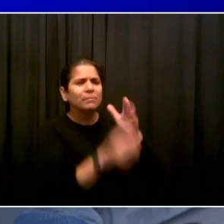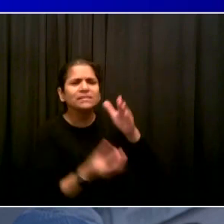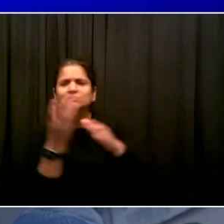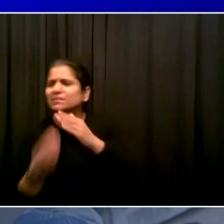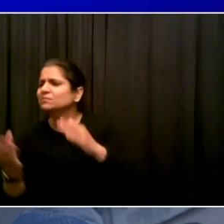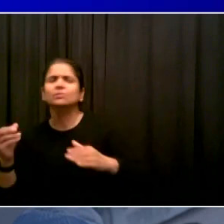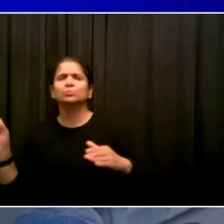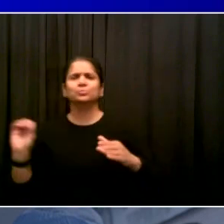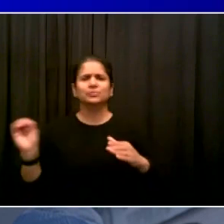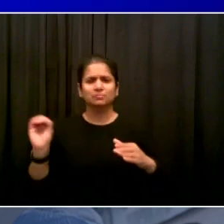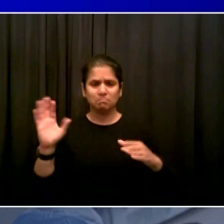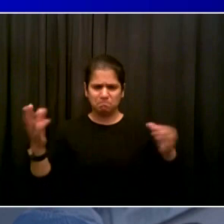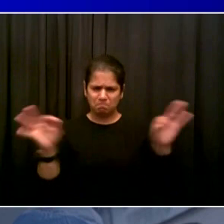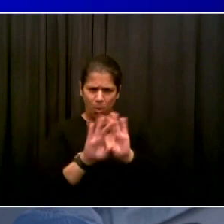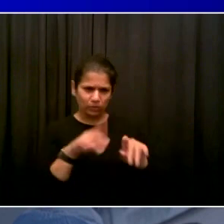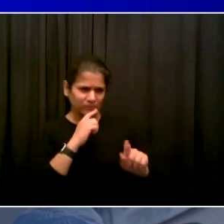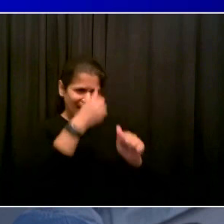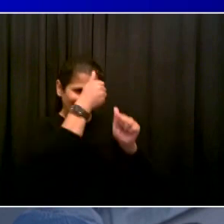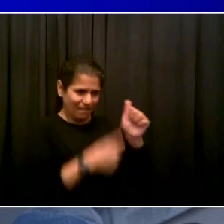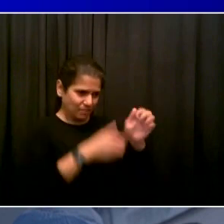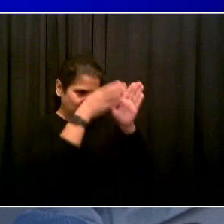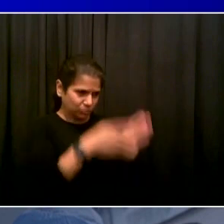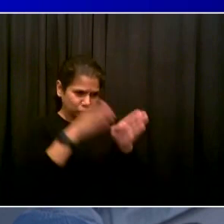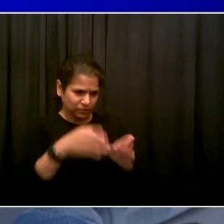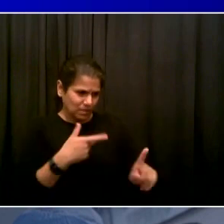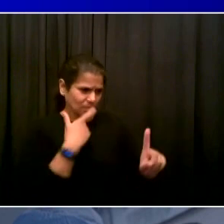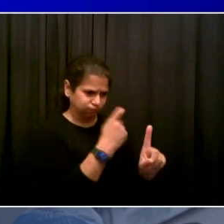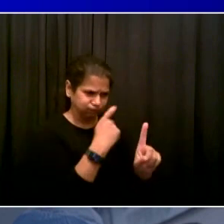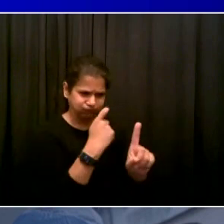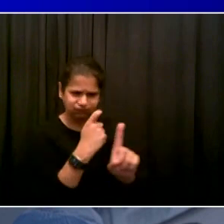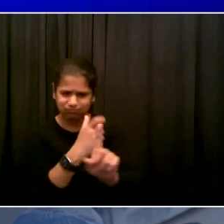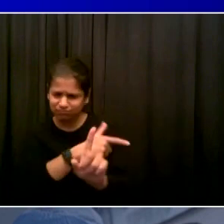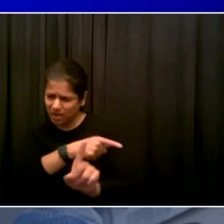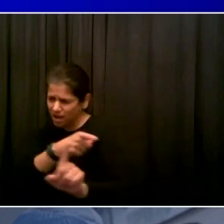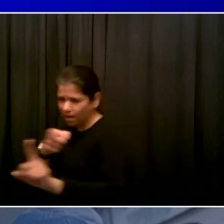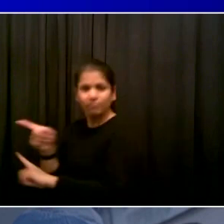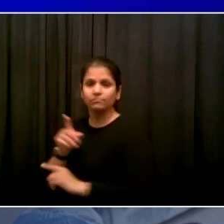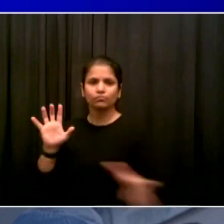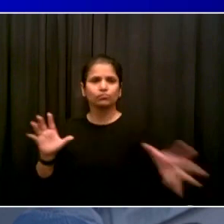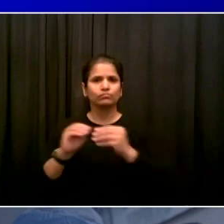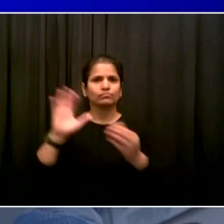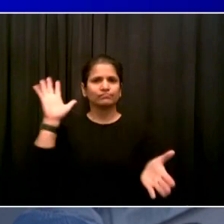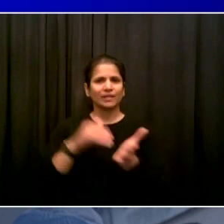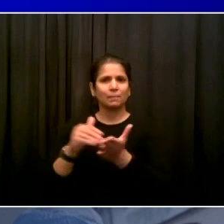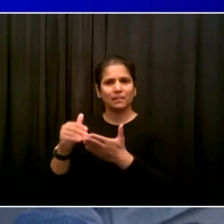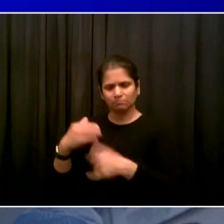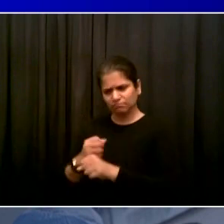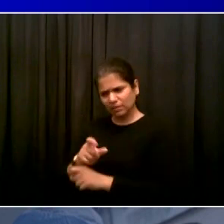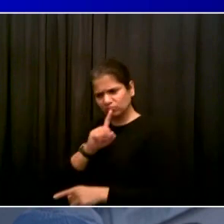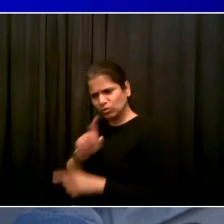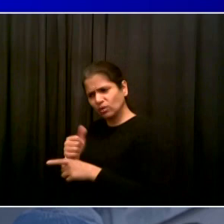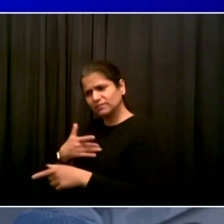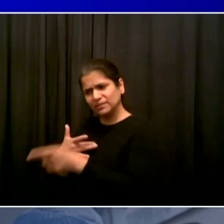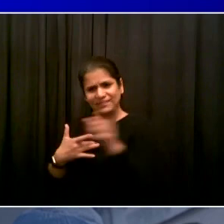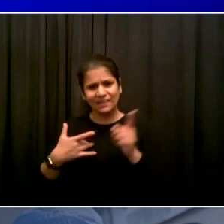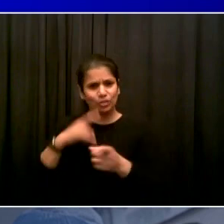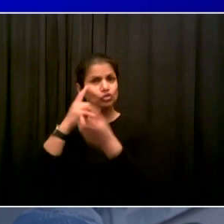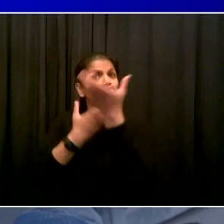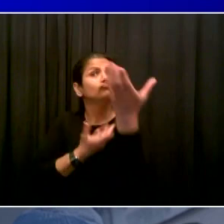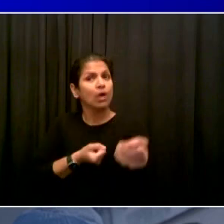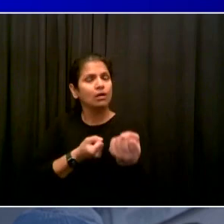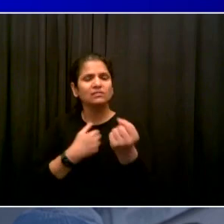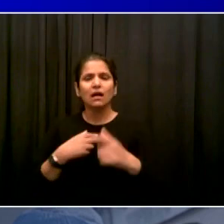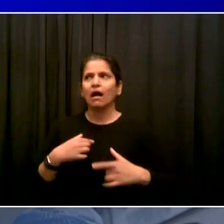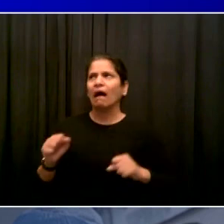to give people trust in the system. And that really, to me, is about grassroots sites. These pop-up sites